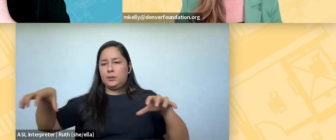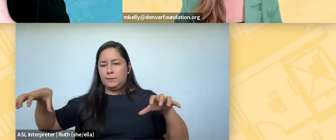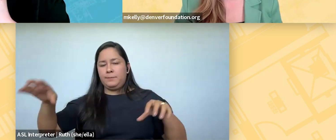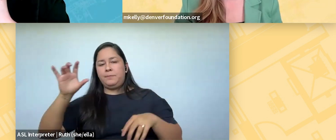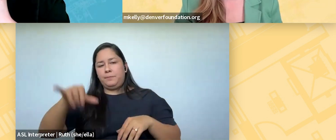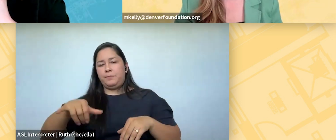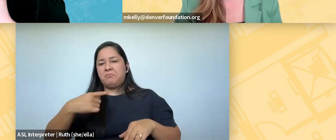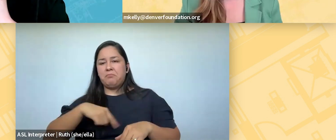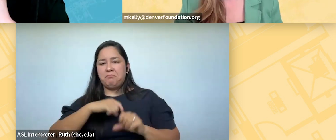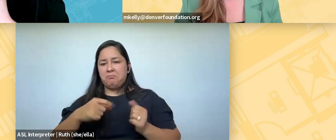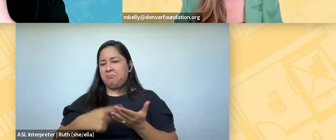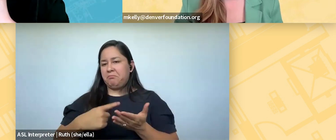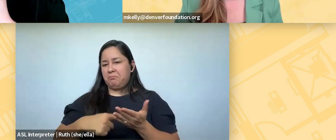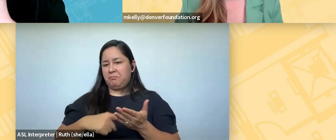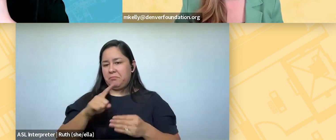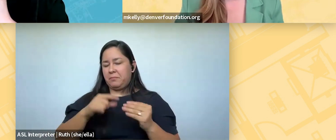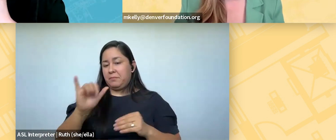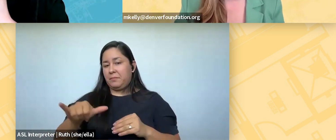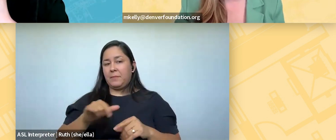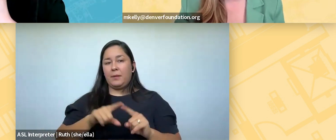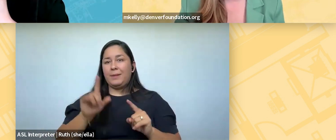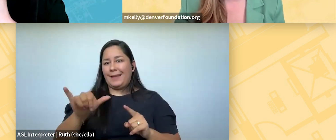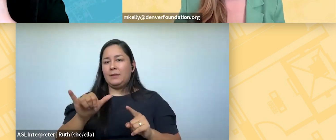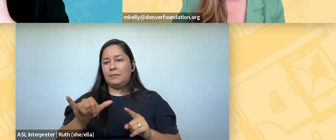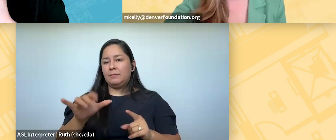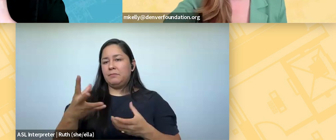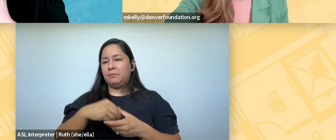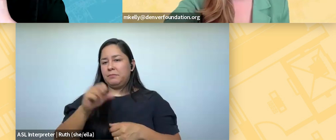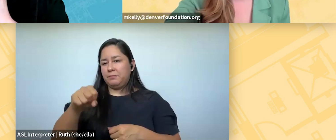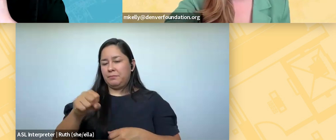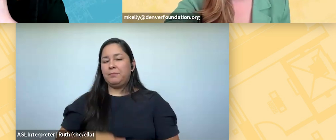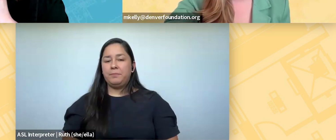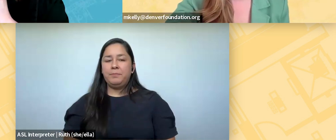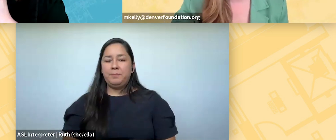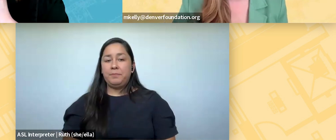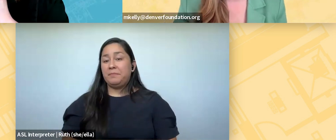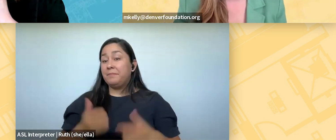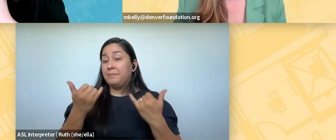we could talk about that as well. But navigation is definitely something that the Denver Foundation supports.